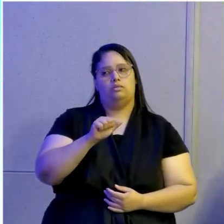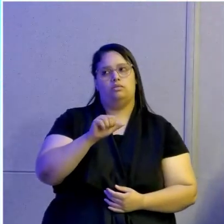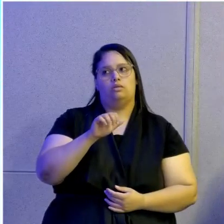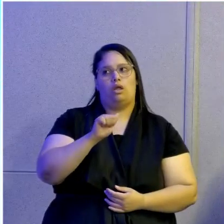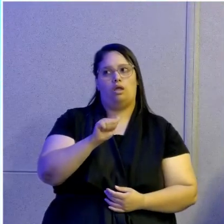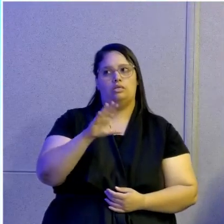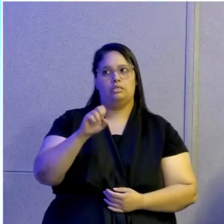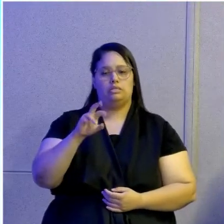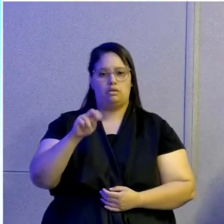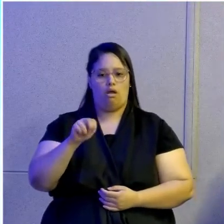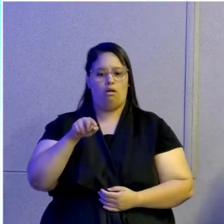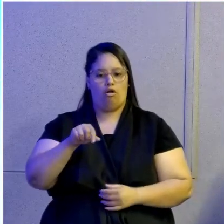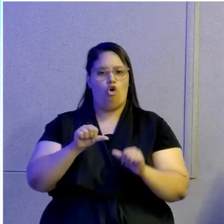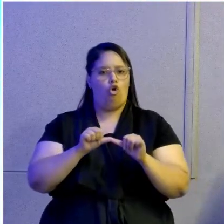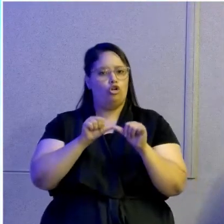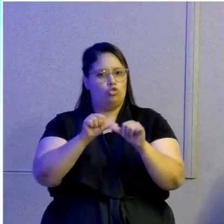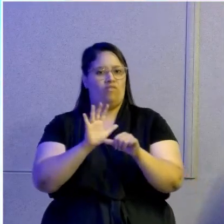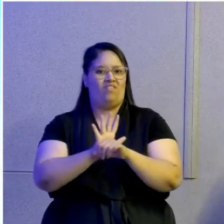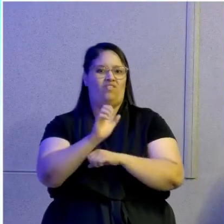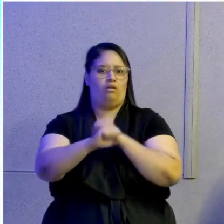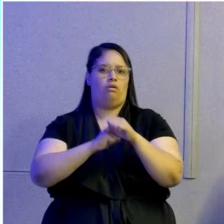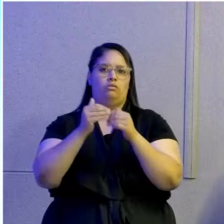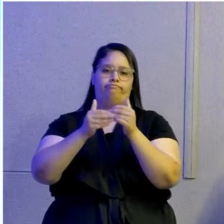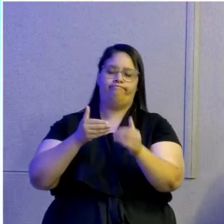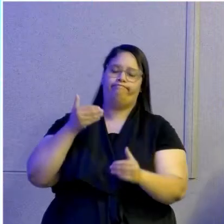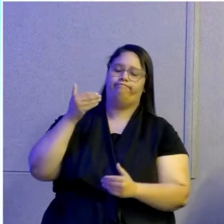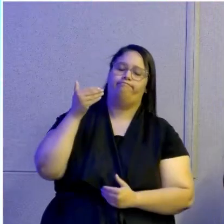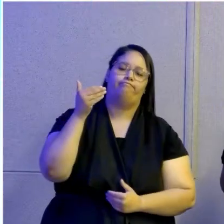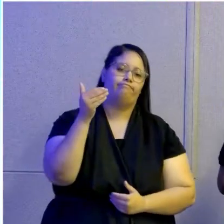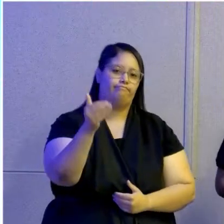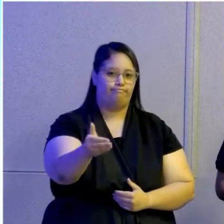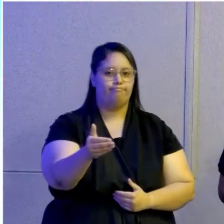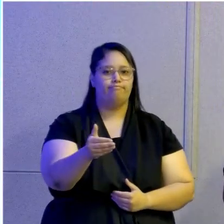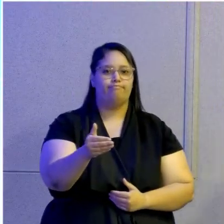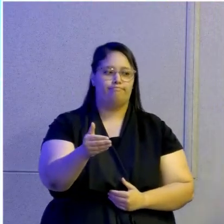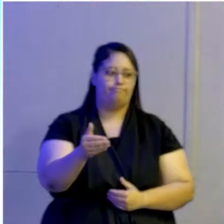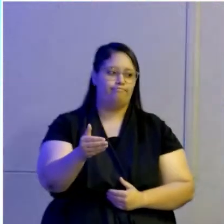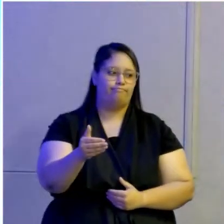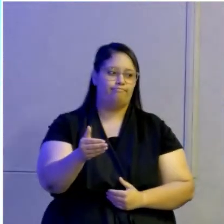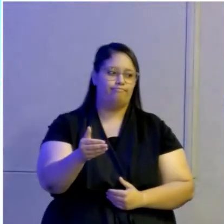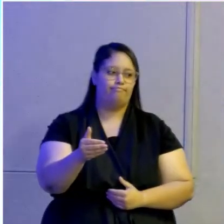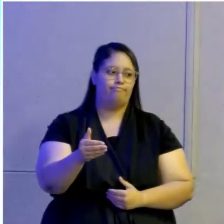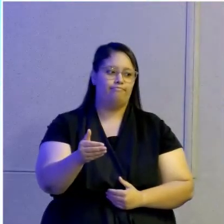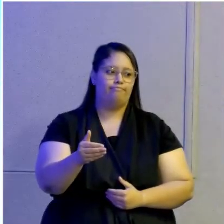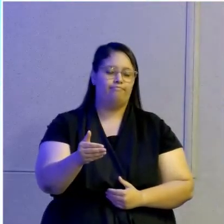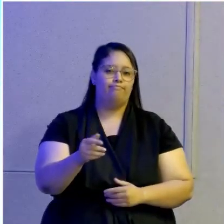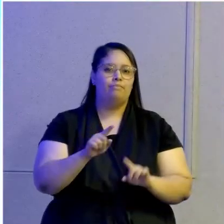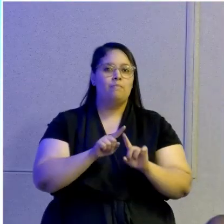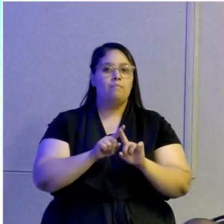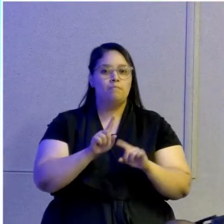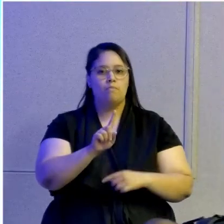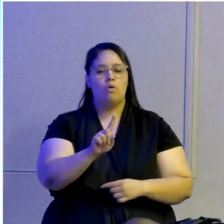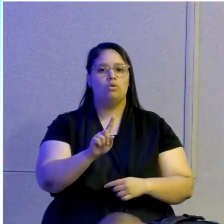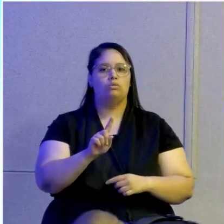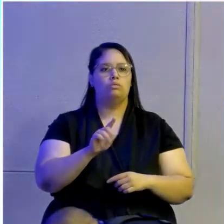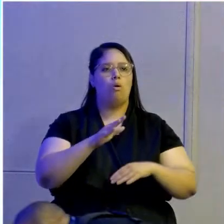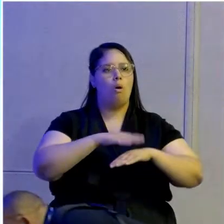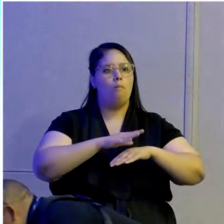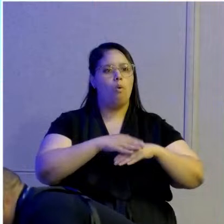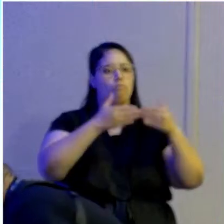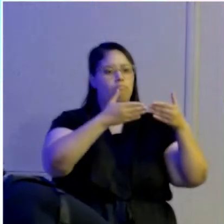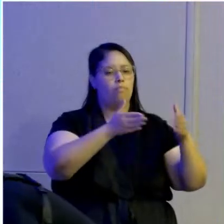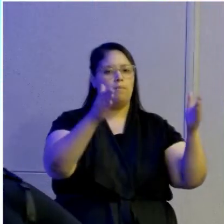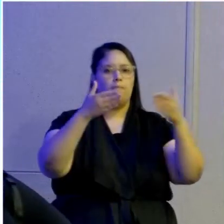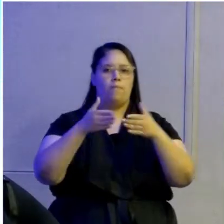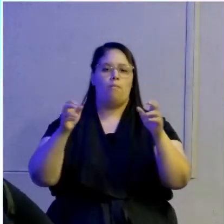next 15 years and beyond, but can we open up more doors for more